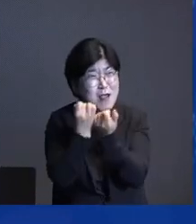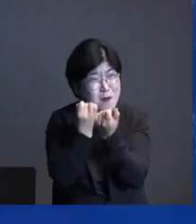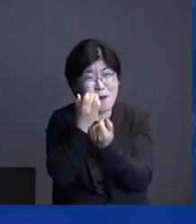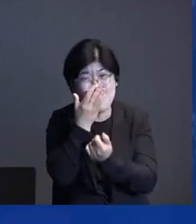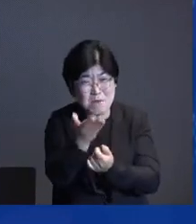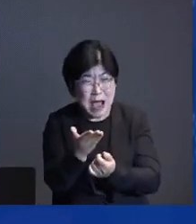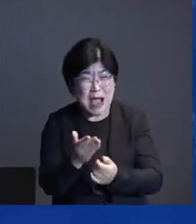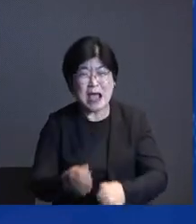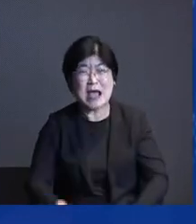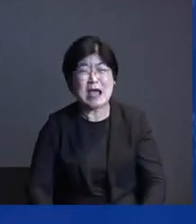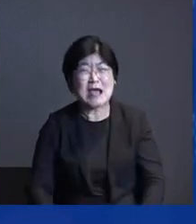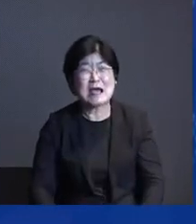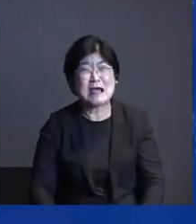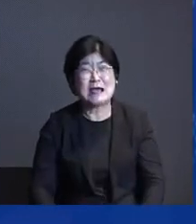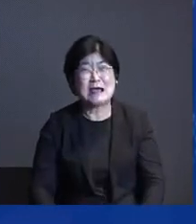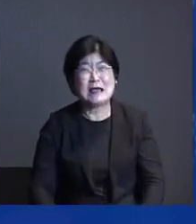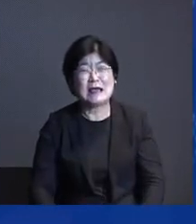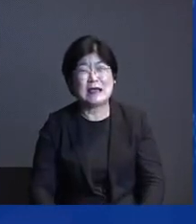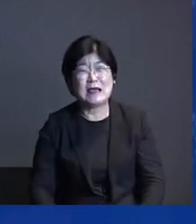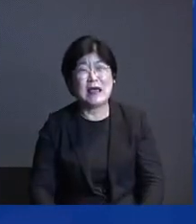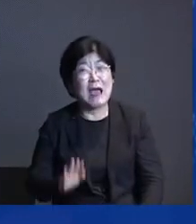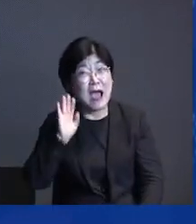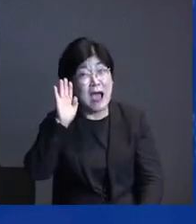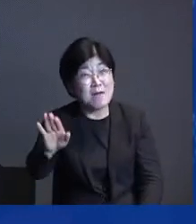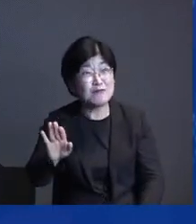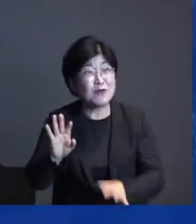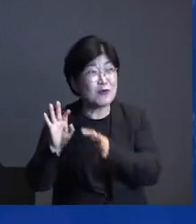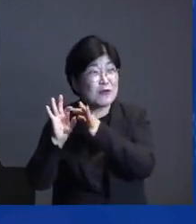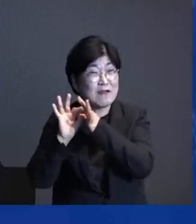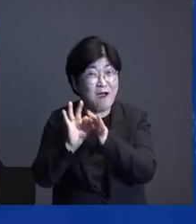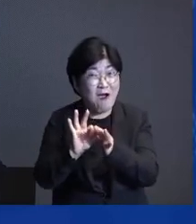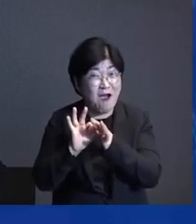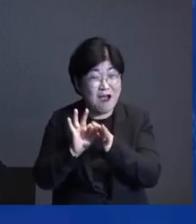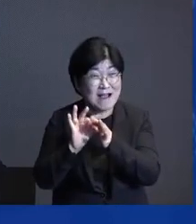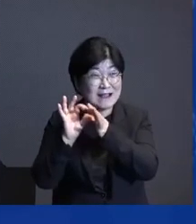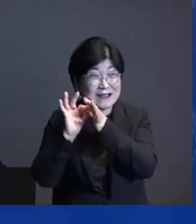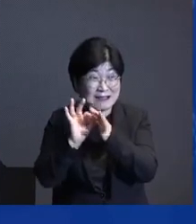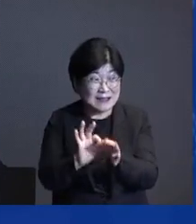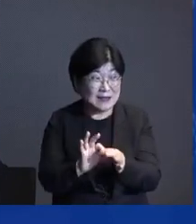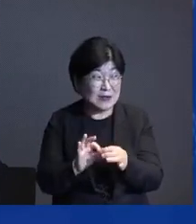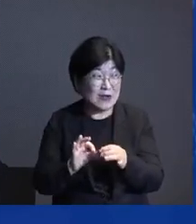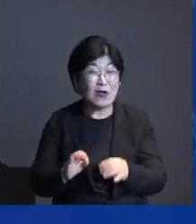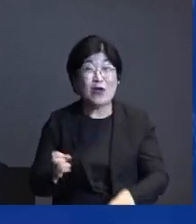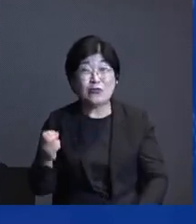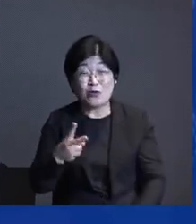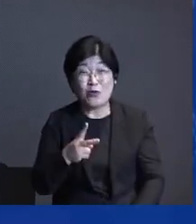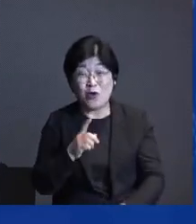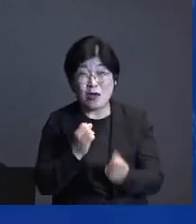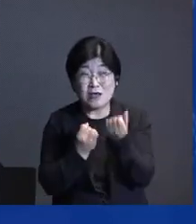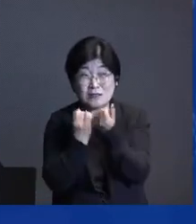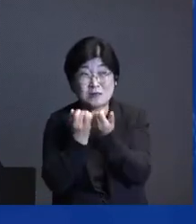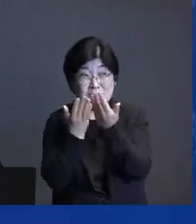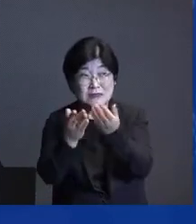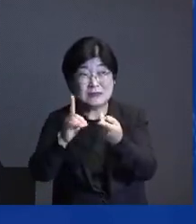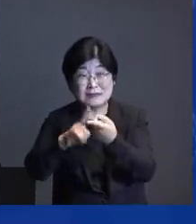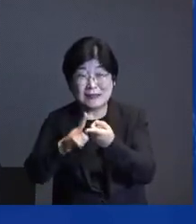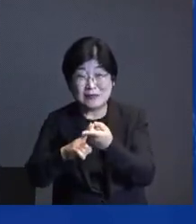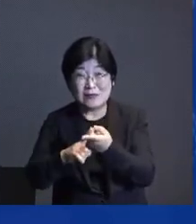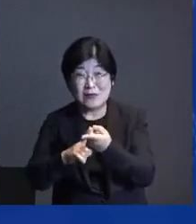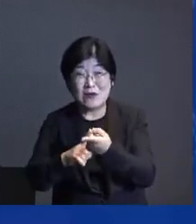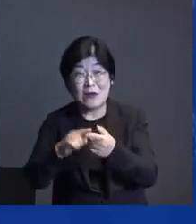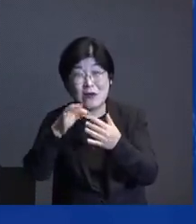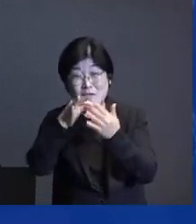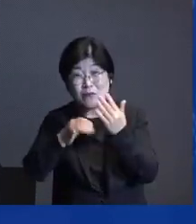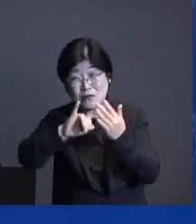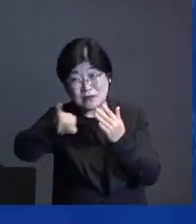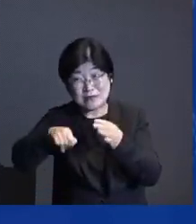touch and try to learn from each other, because as I mentioned, we need more of these projects around the world. And